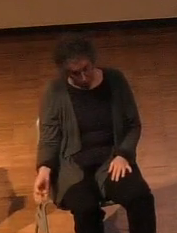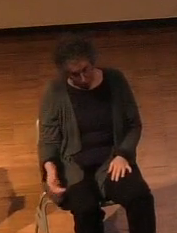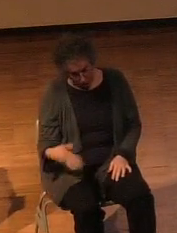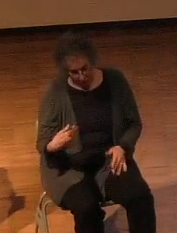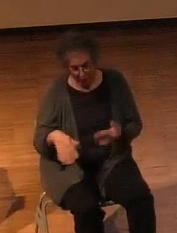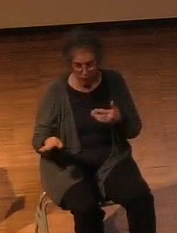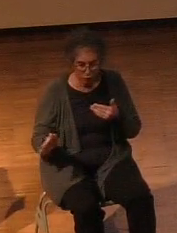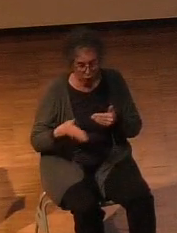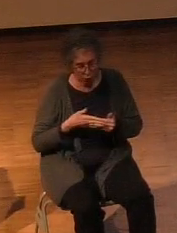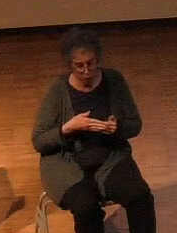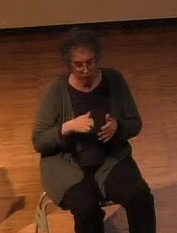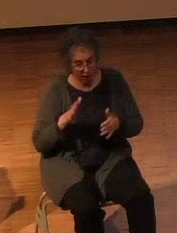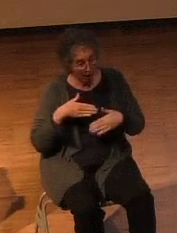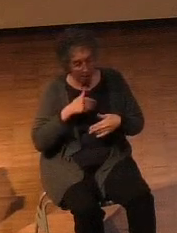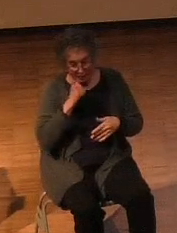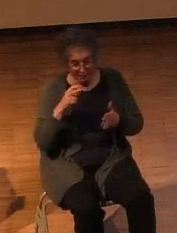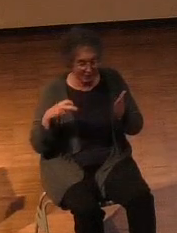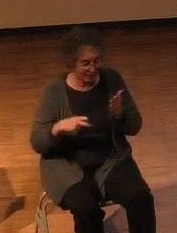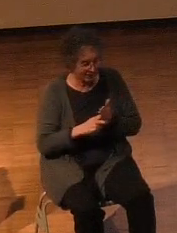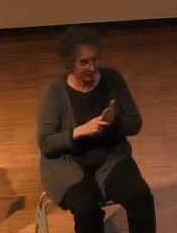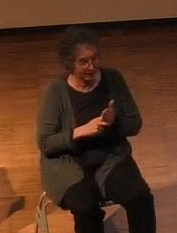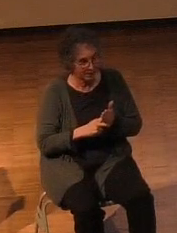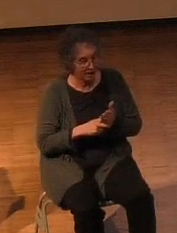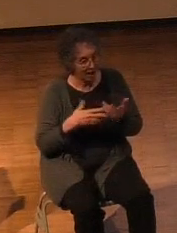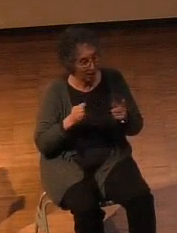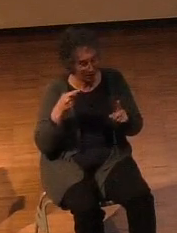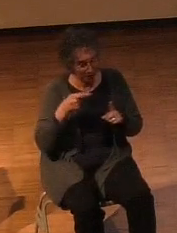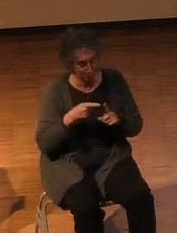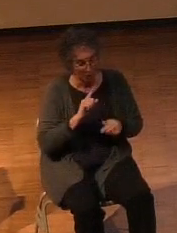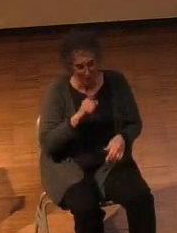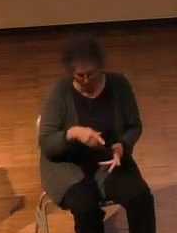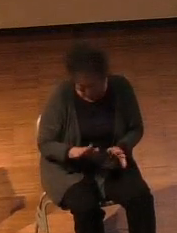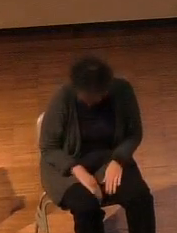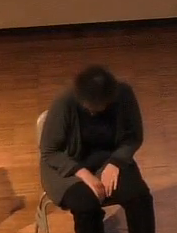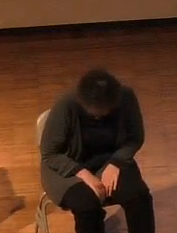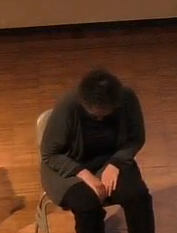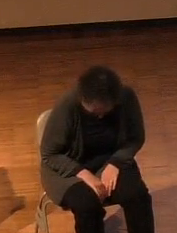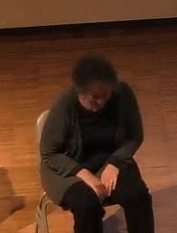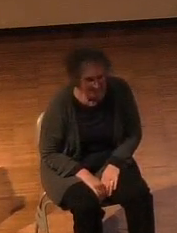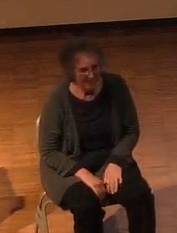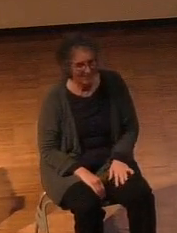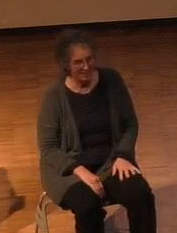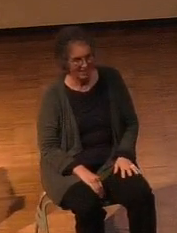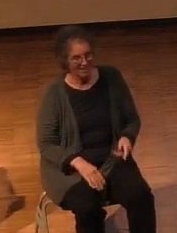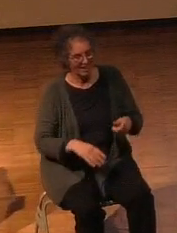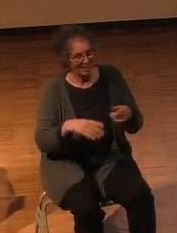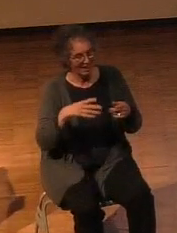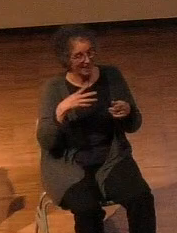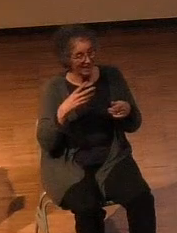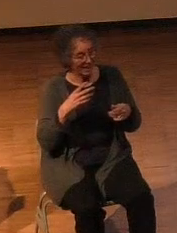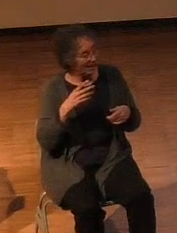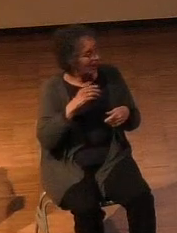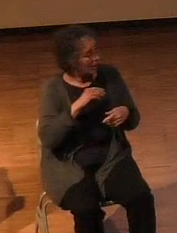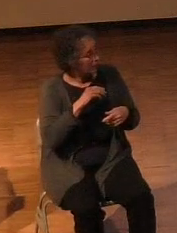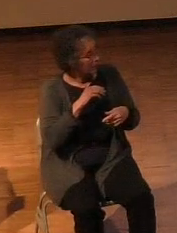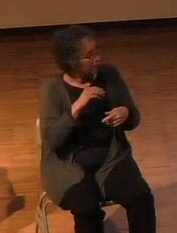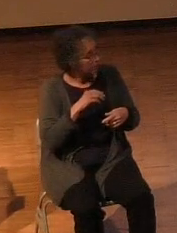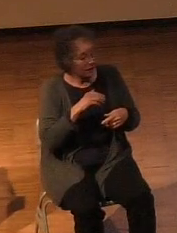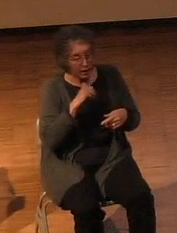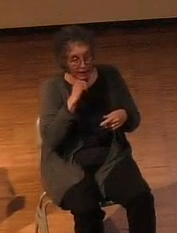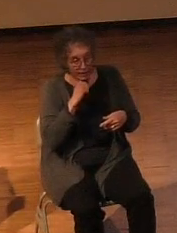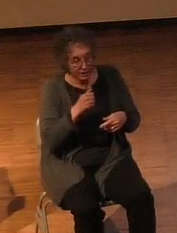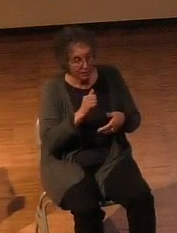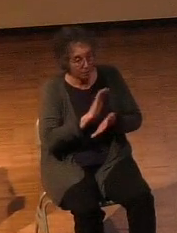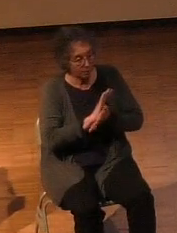close. Glad I didn't get a ticket, because I already have points, actually, full disclosure. And that it didn't turn into a hate